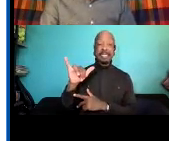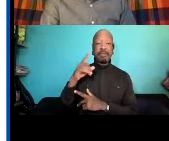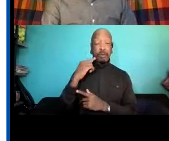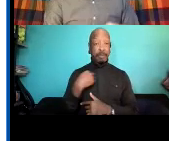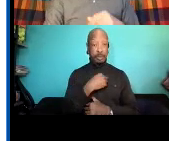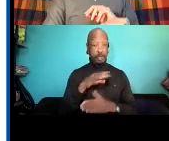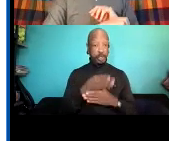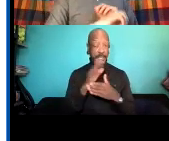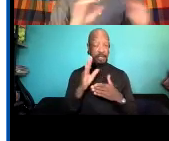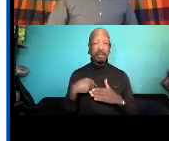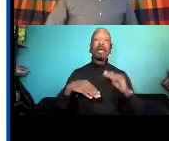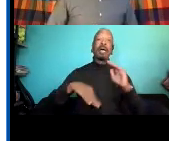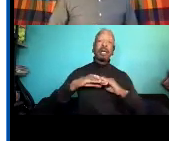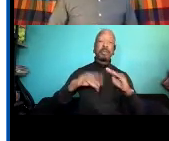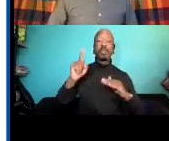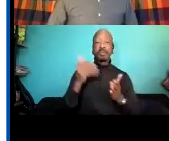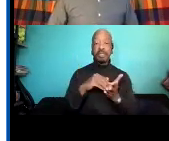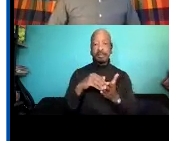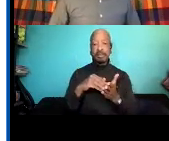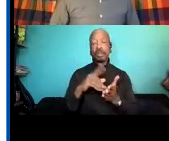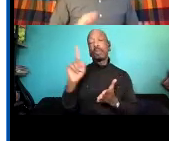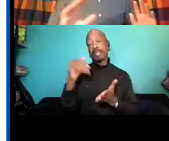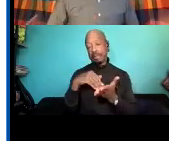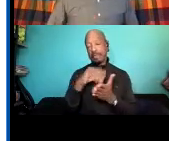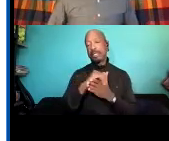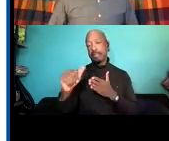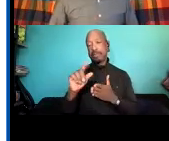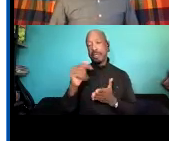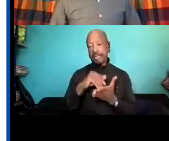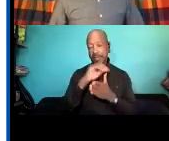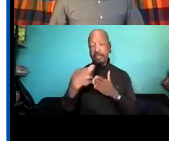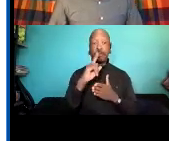person. I'm not going to talk about securities law, but it is really